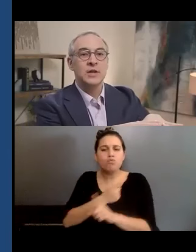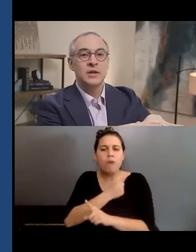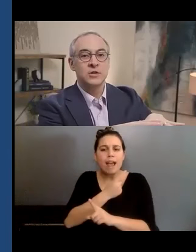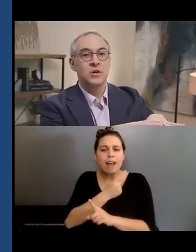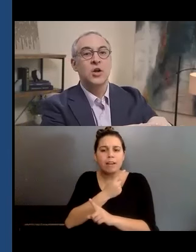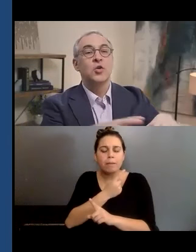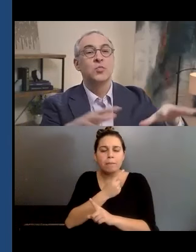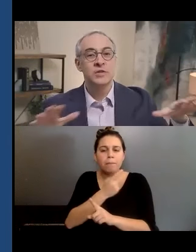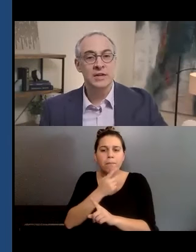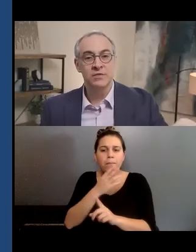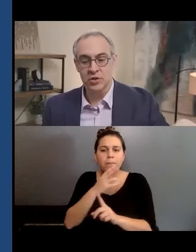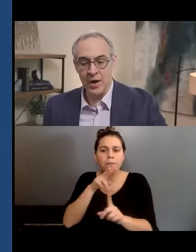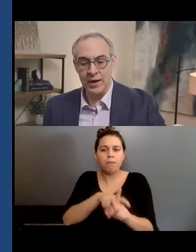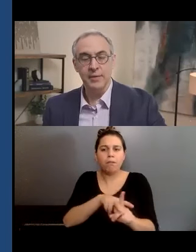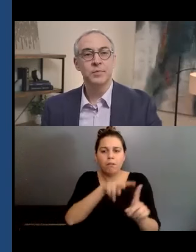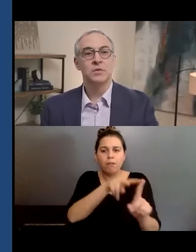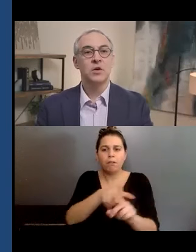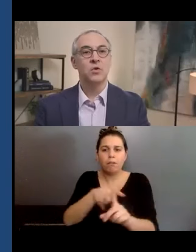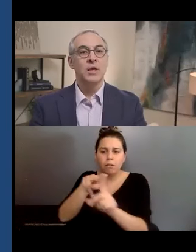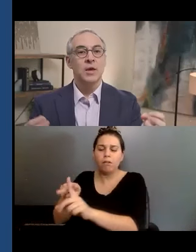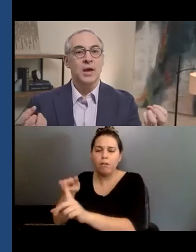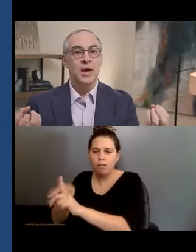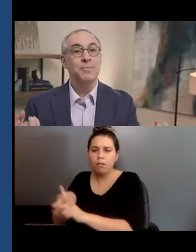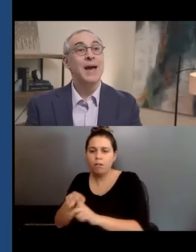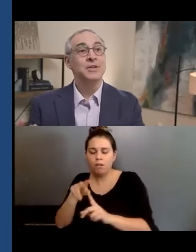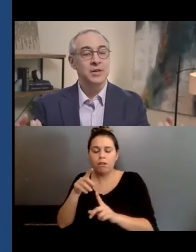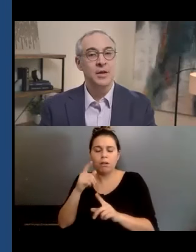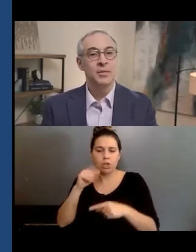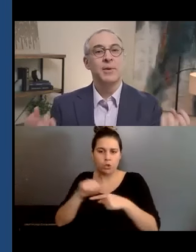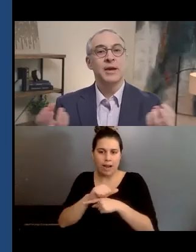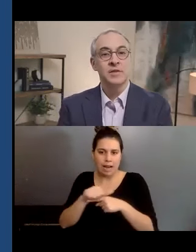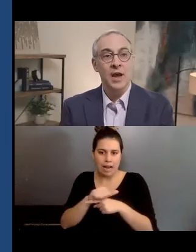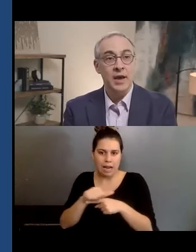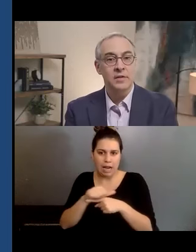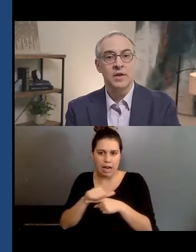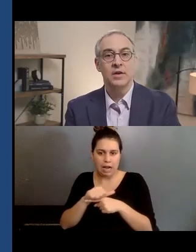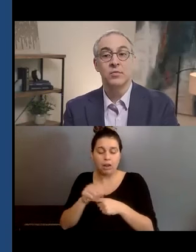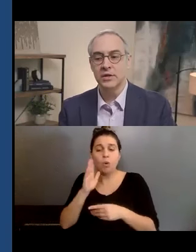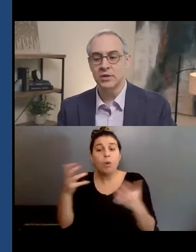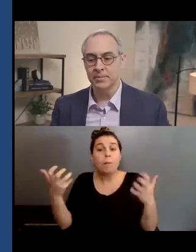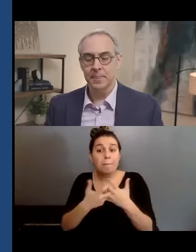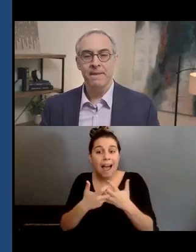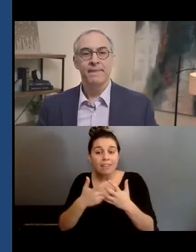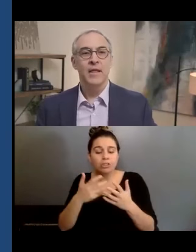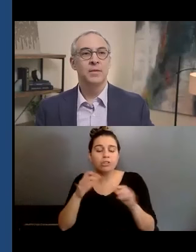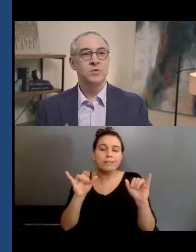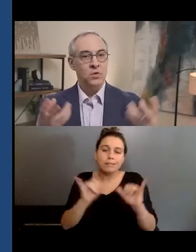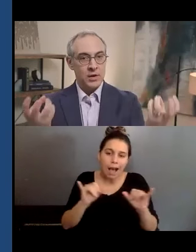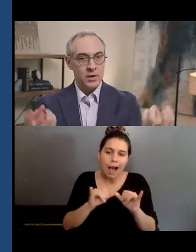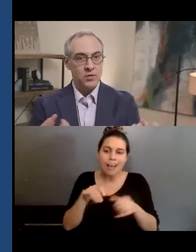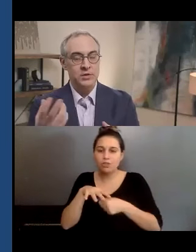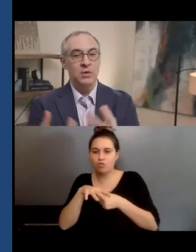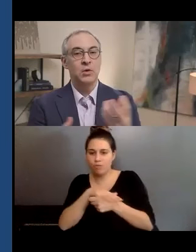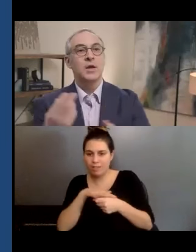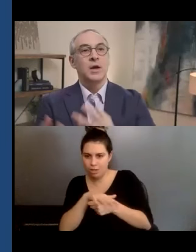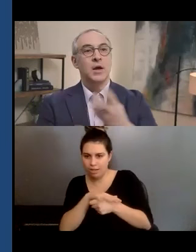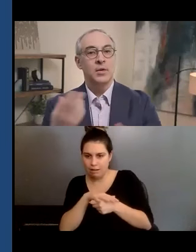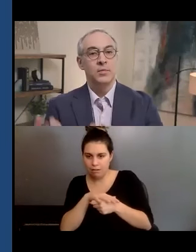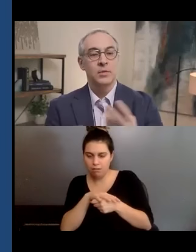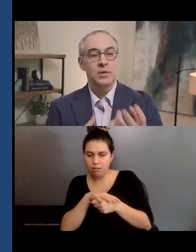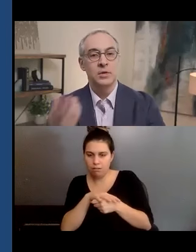each center receives the training. So, and matching them by size and region. So in other words, they